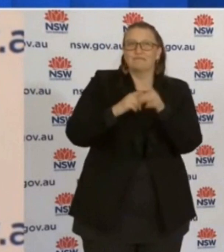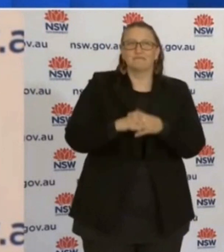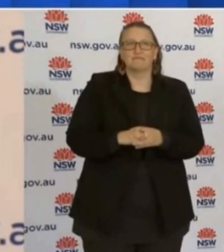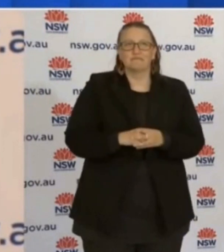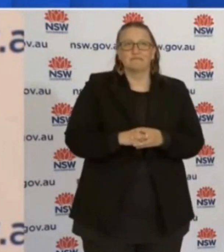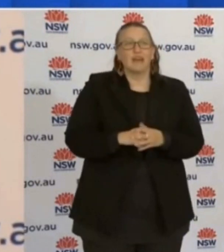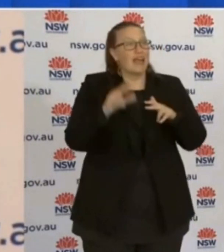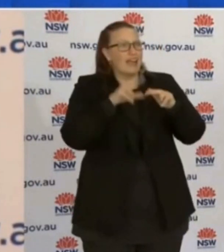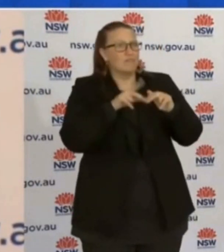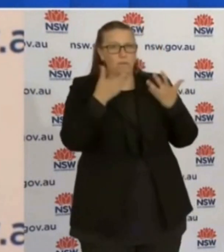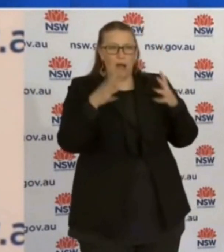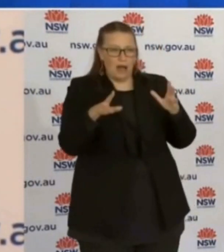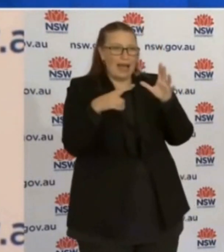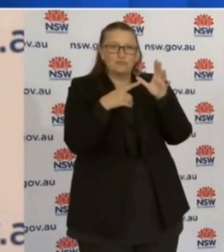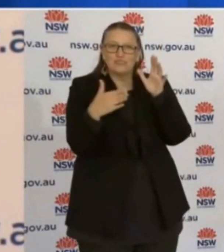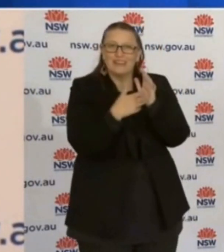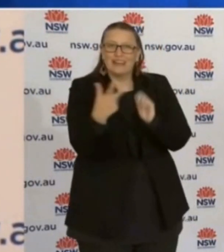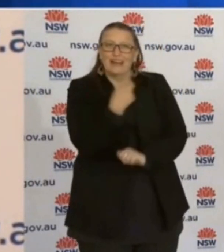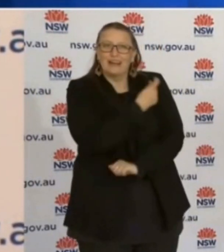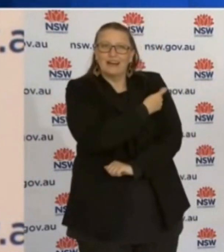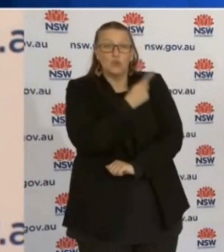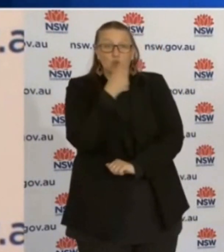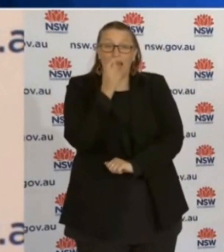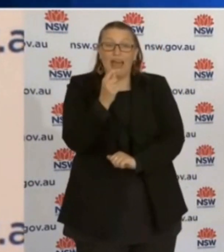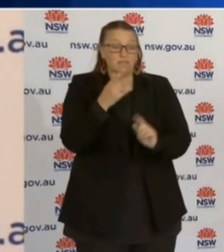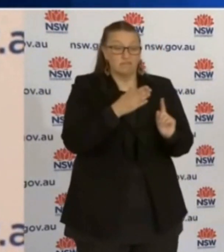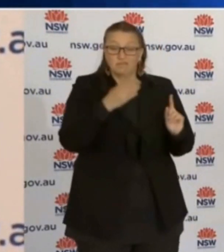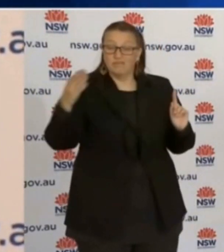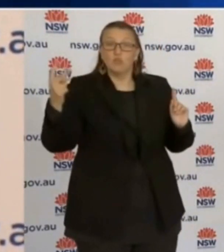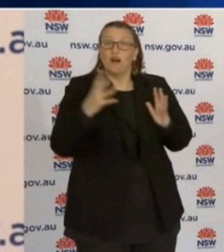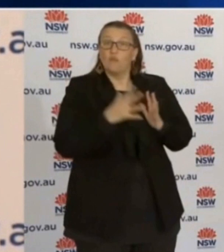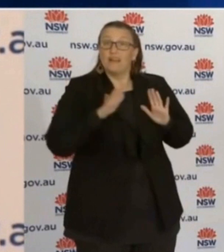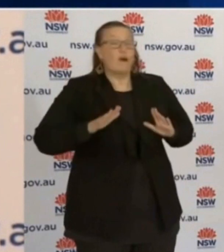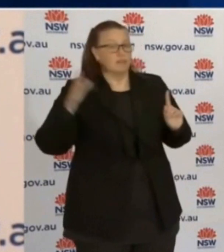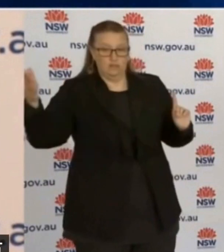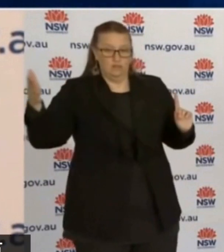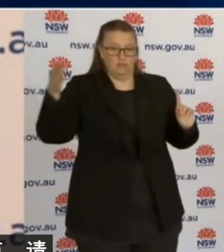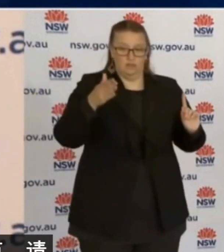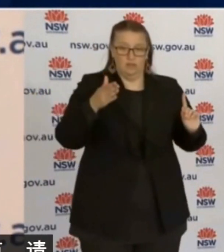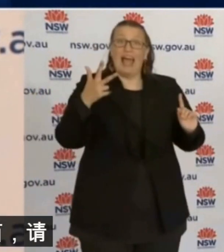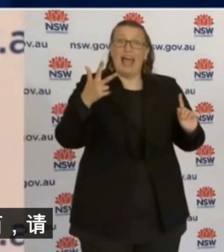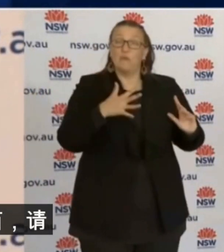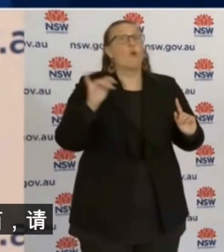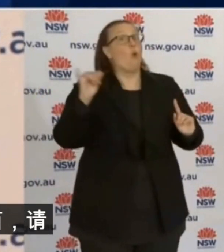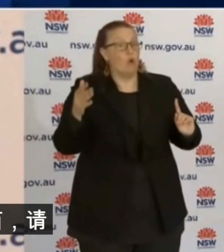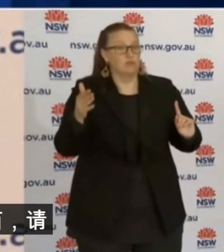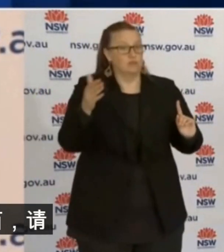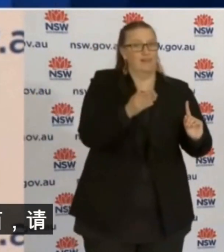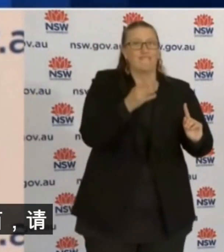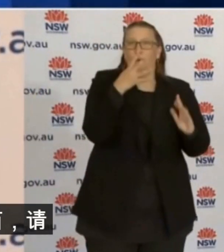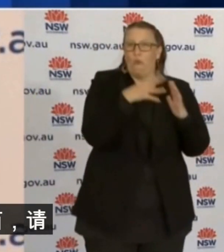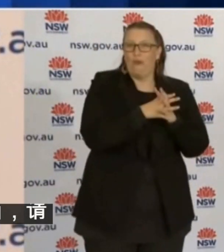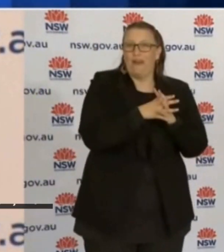So if you have had your AstraZeneca vaccine in that period, your first dose, please bring forward your